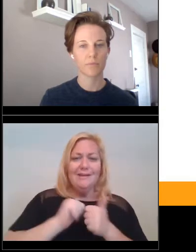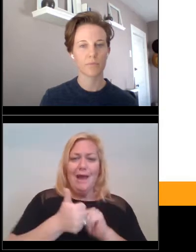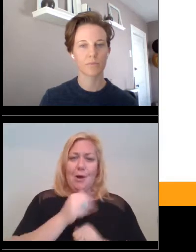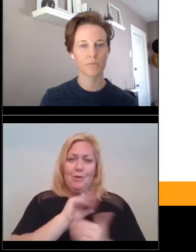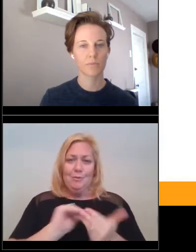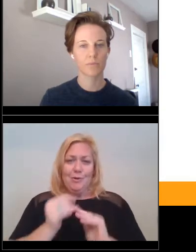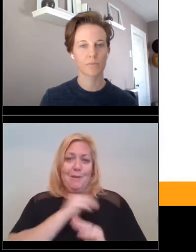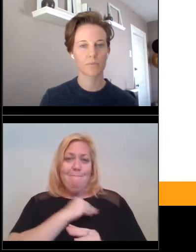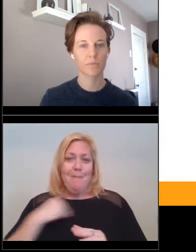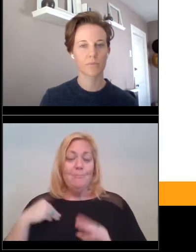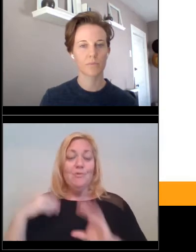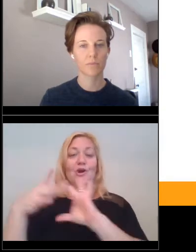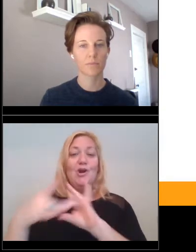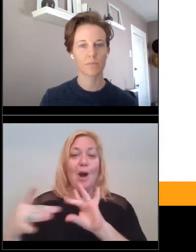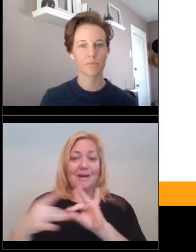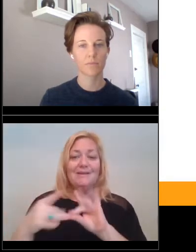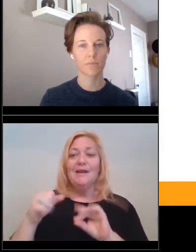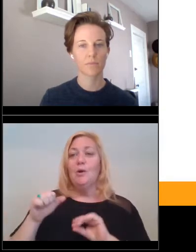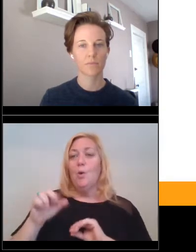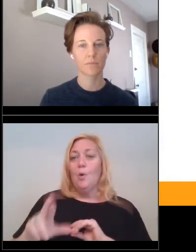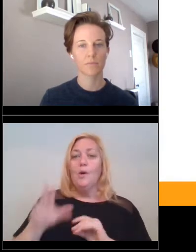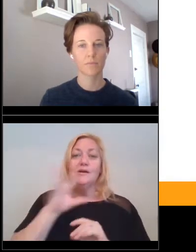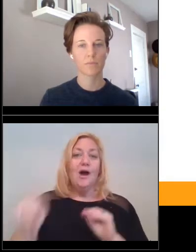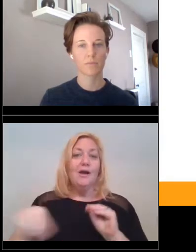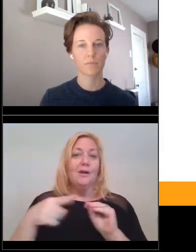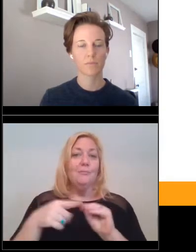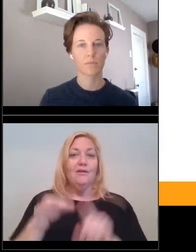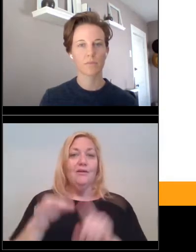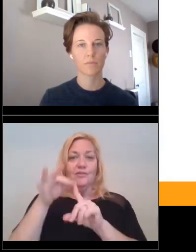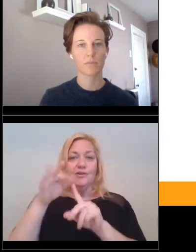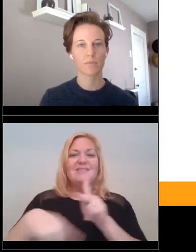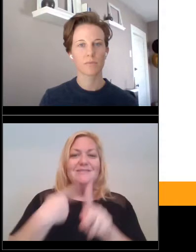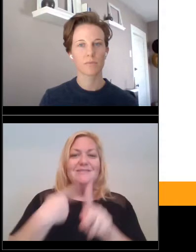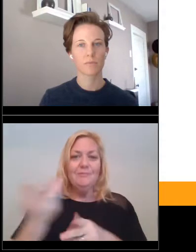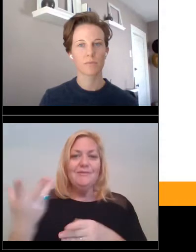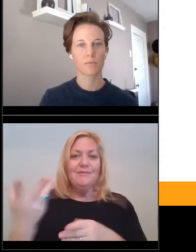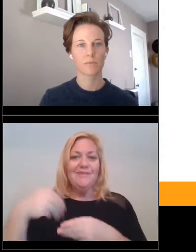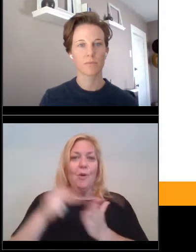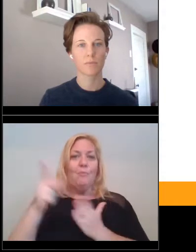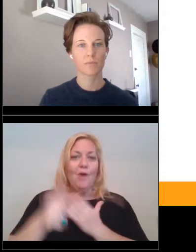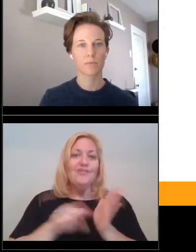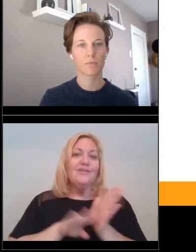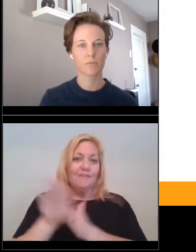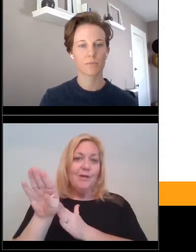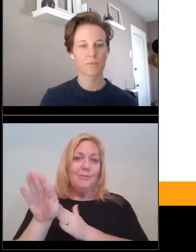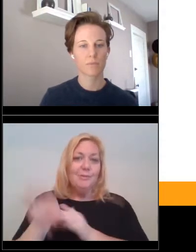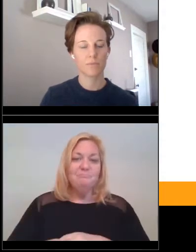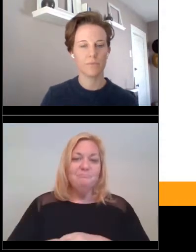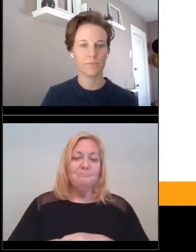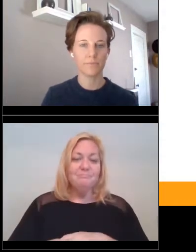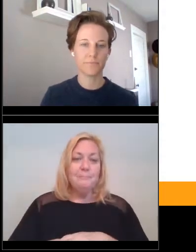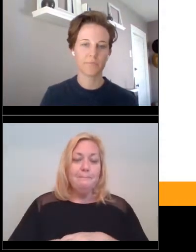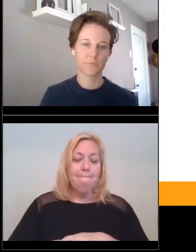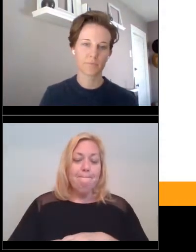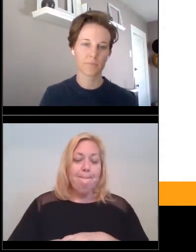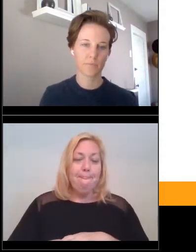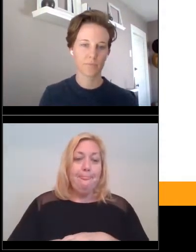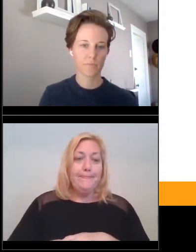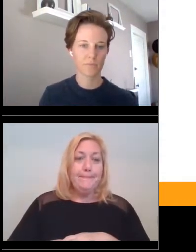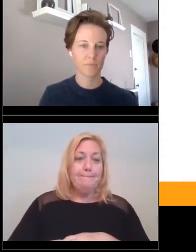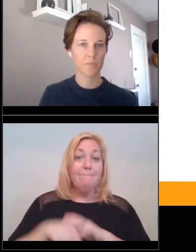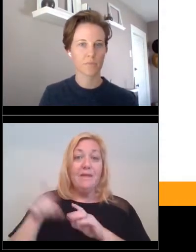are commenting or talking about certain types of engagement or project development. So right there, I'm going